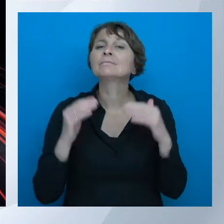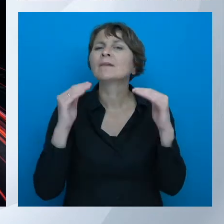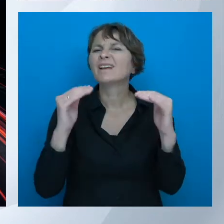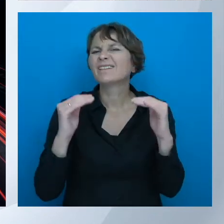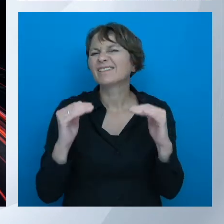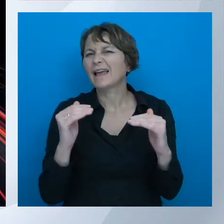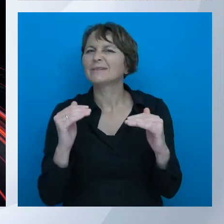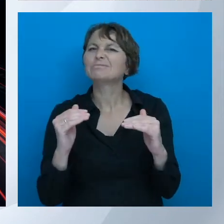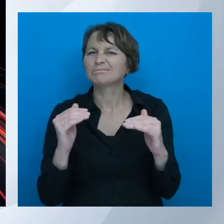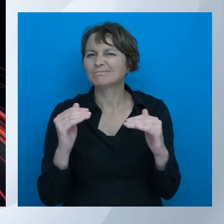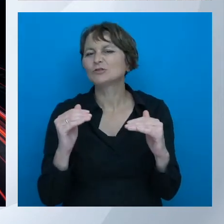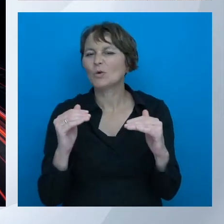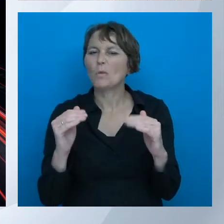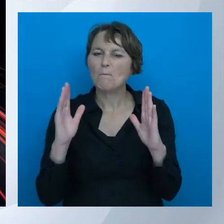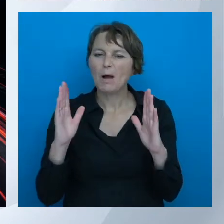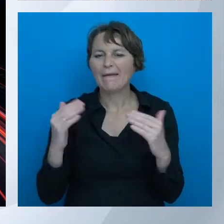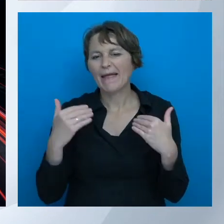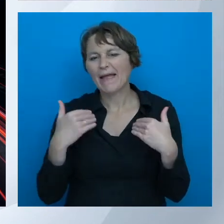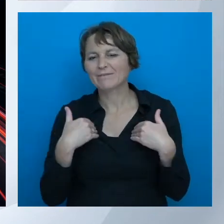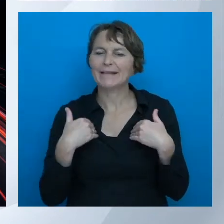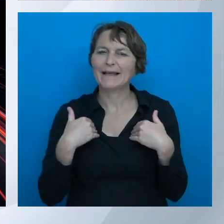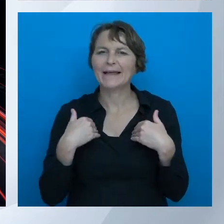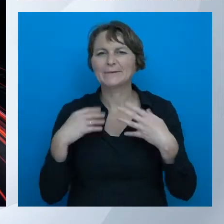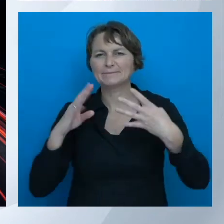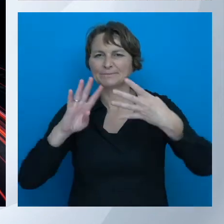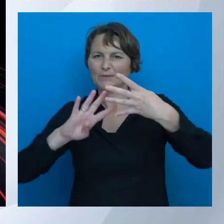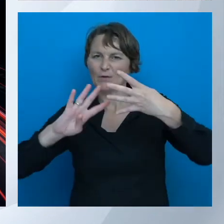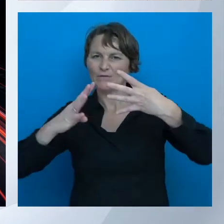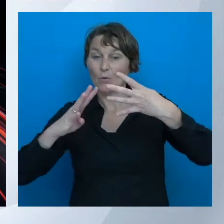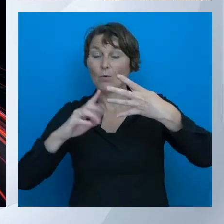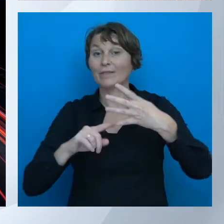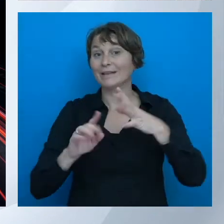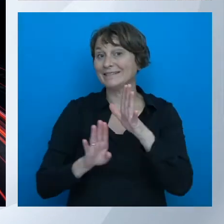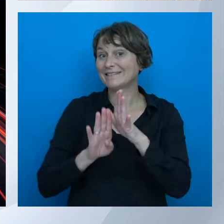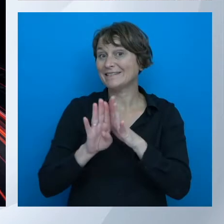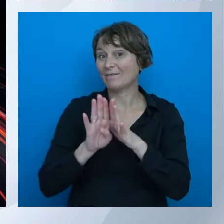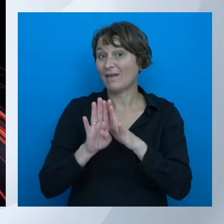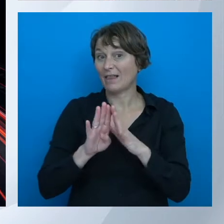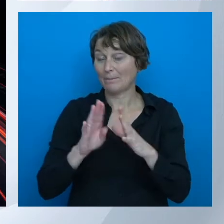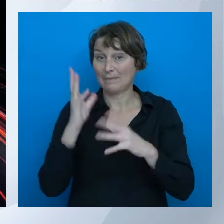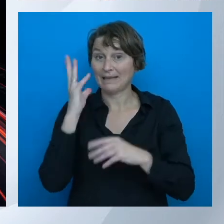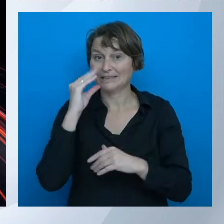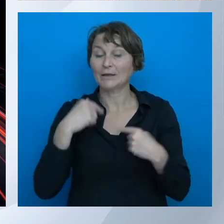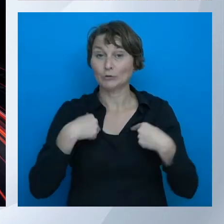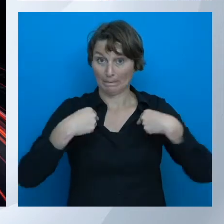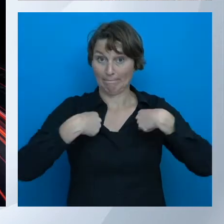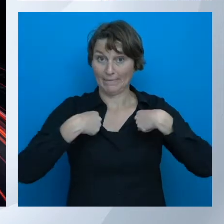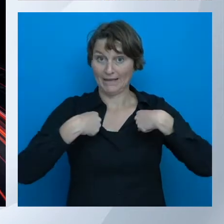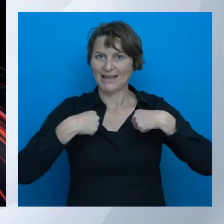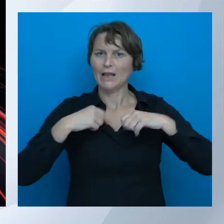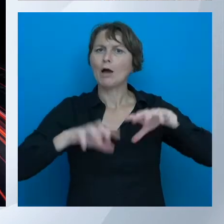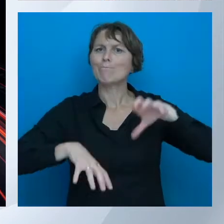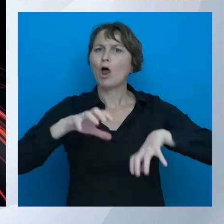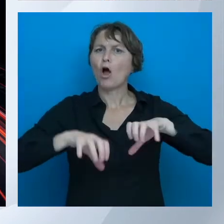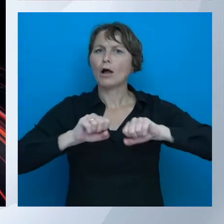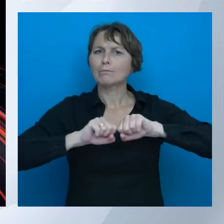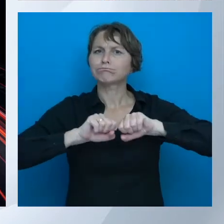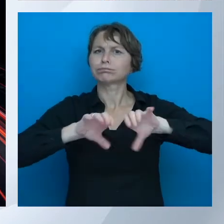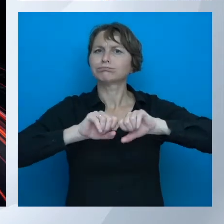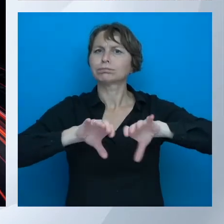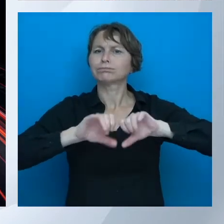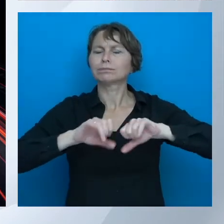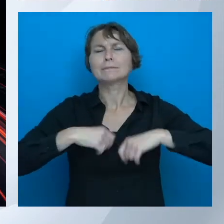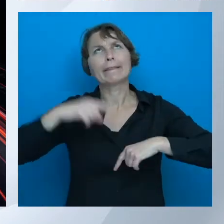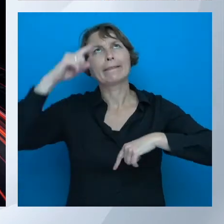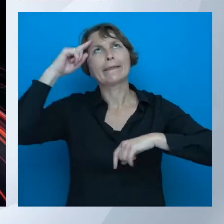experience. So I'm writing my blog as a static site and I use a static site generator for that. So I write my blogs in